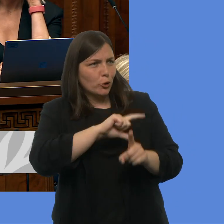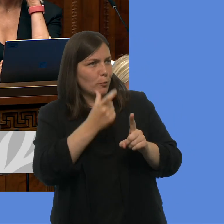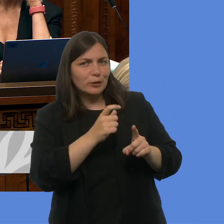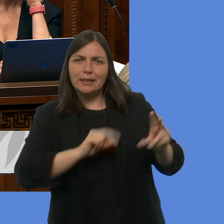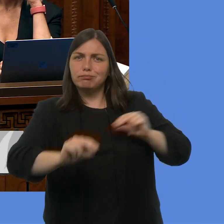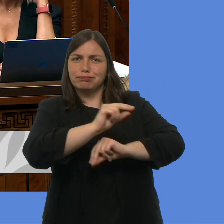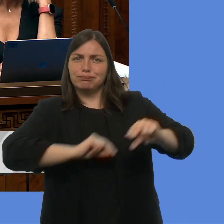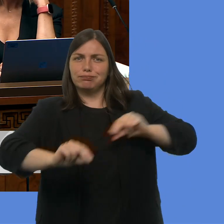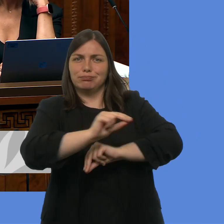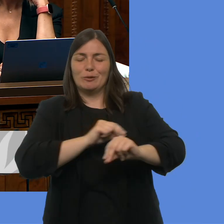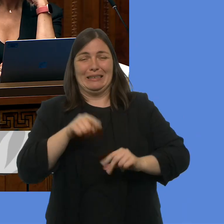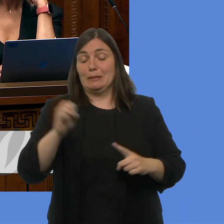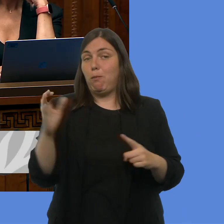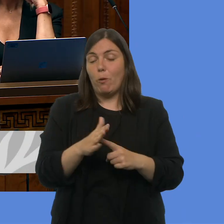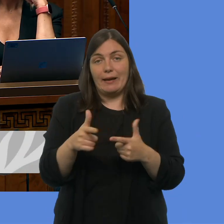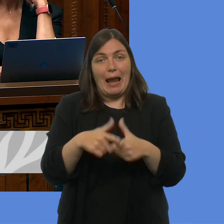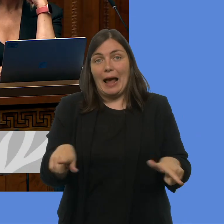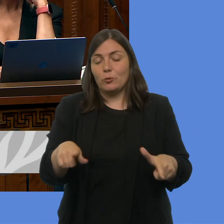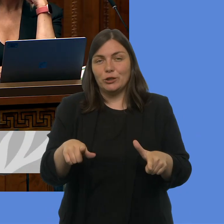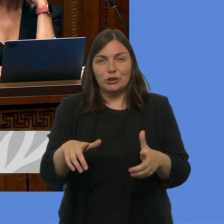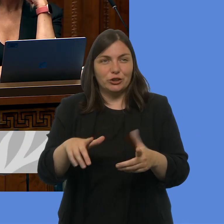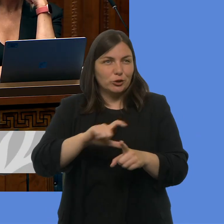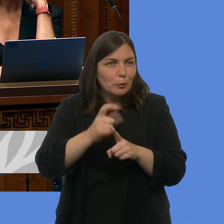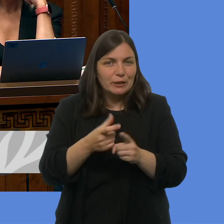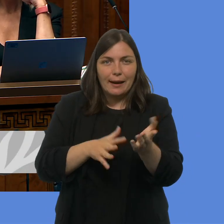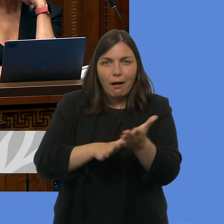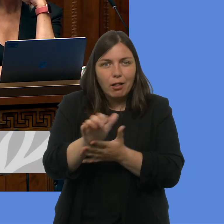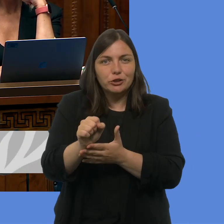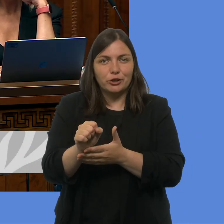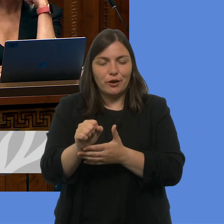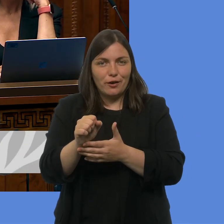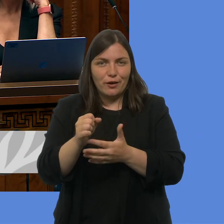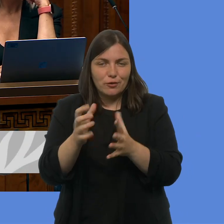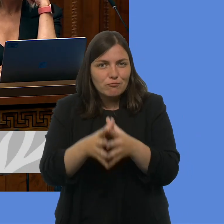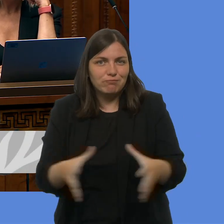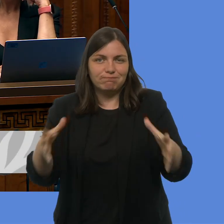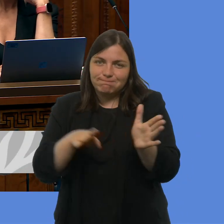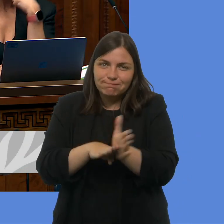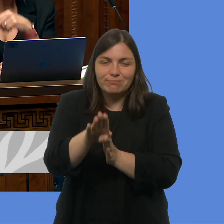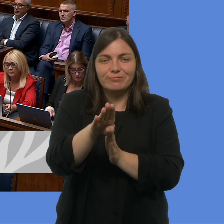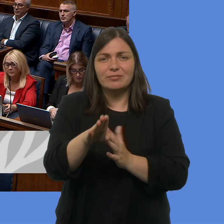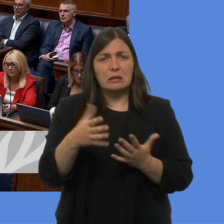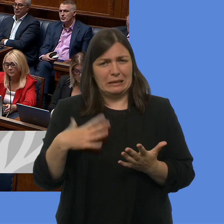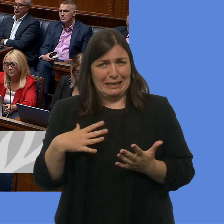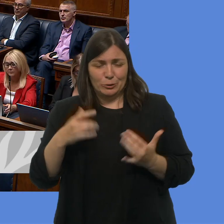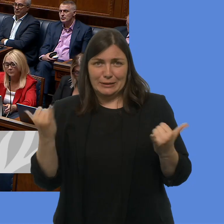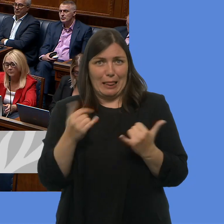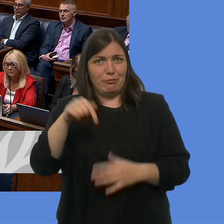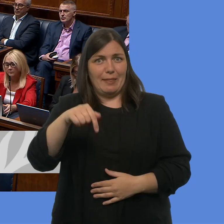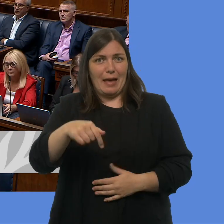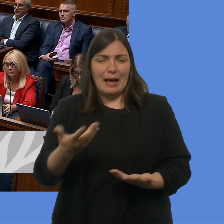ongoing revival, the vibrancy of the language and the culture is something that is to be celebrated, and it creates huge opportunity, I think, as well